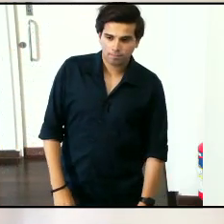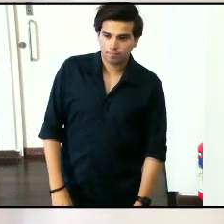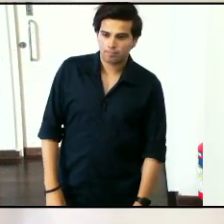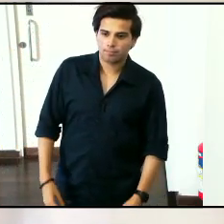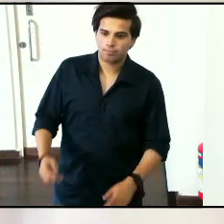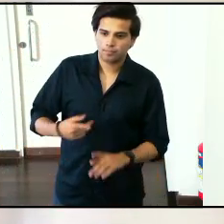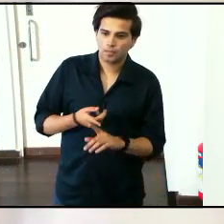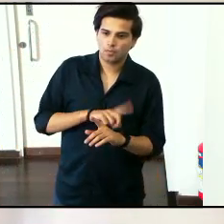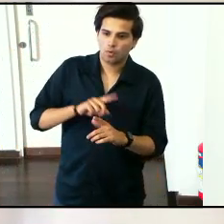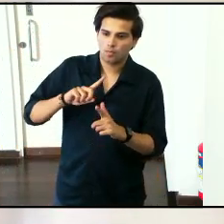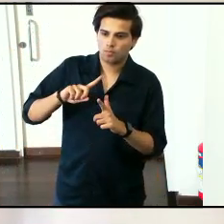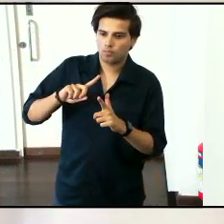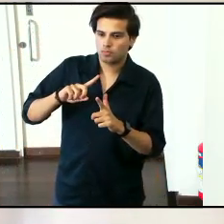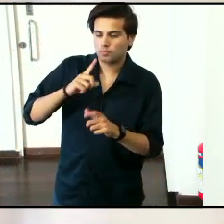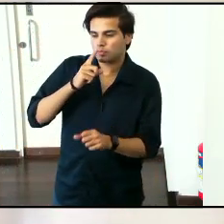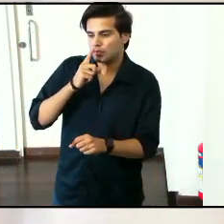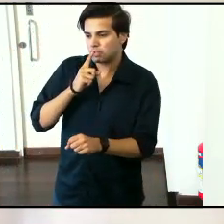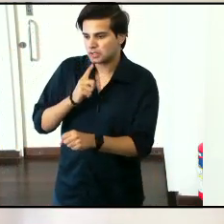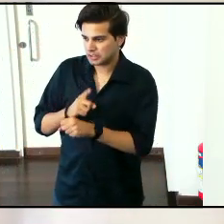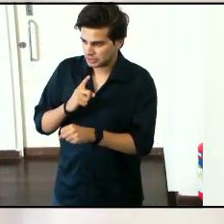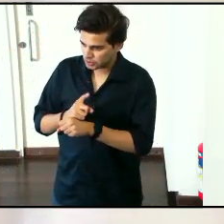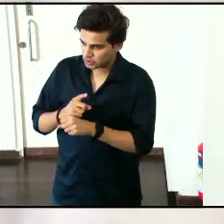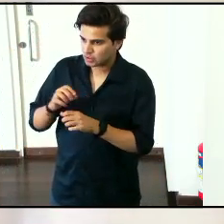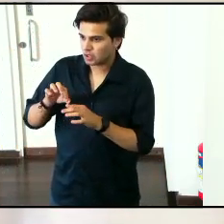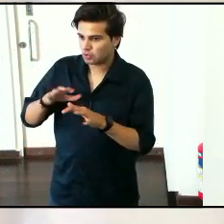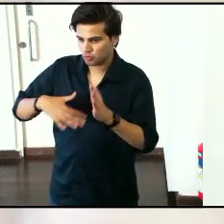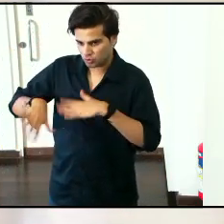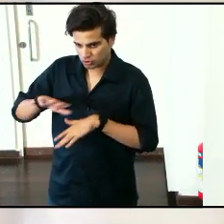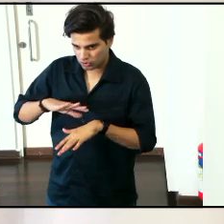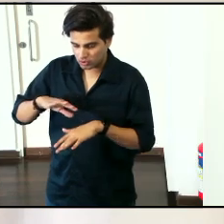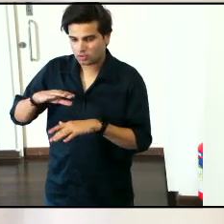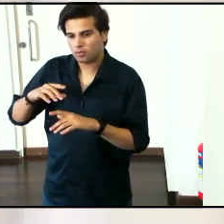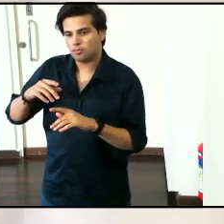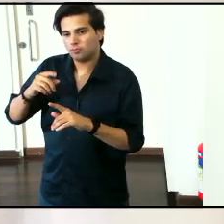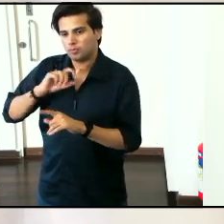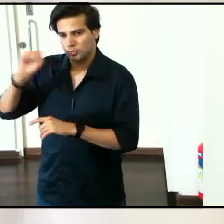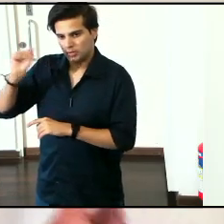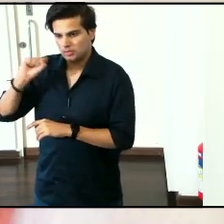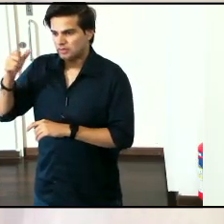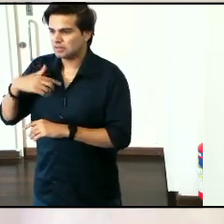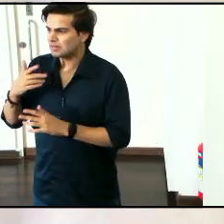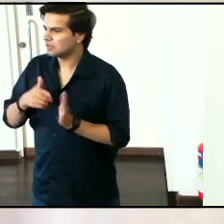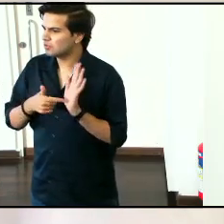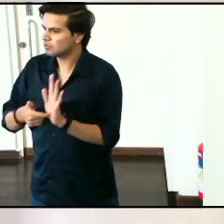This is from the Teachers Association protest. The reason I brought this is because